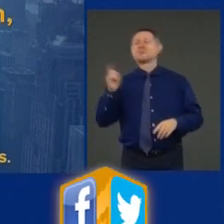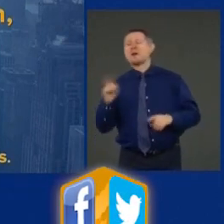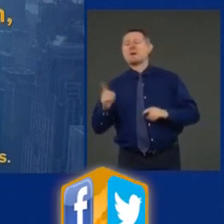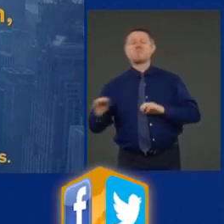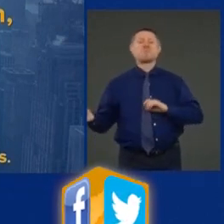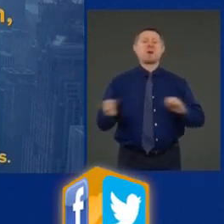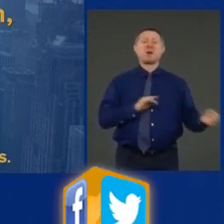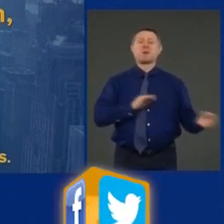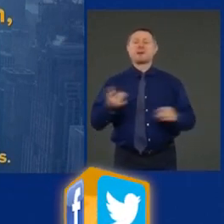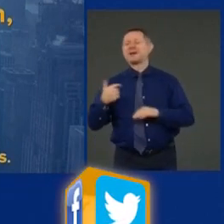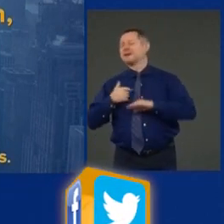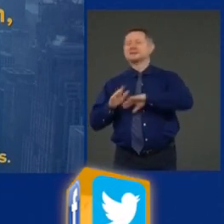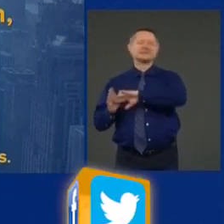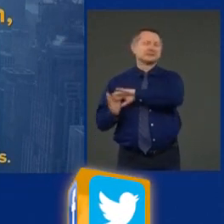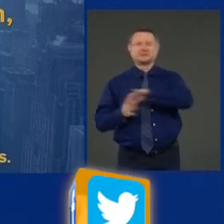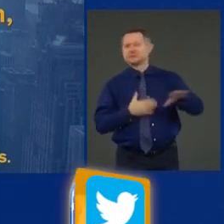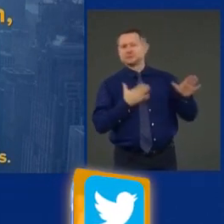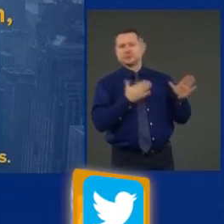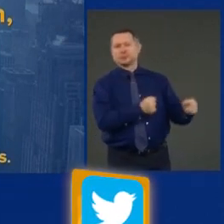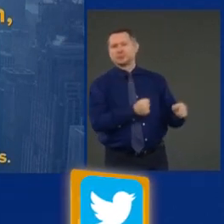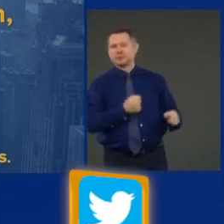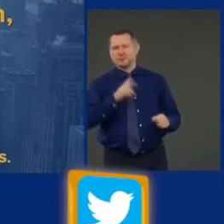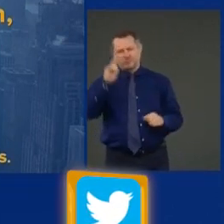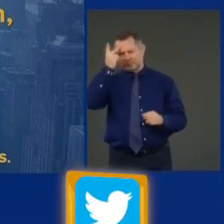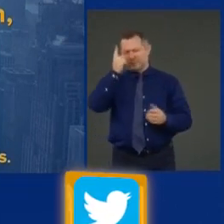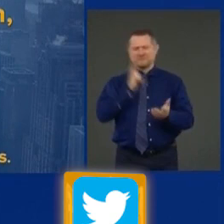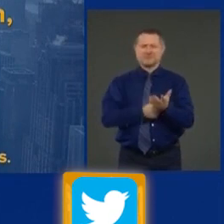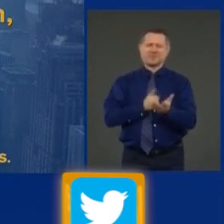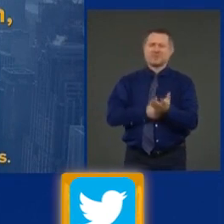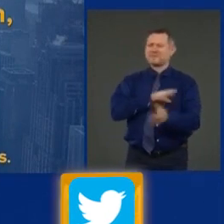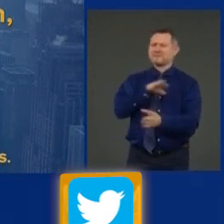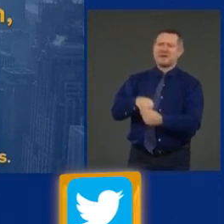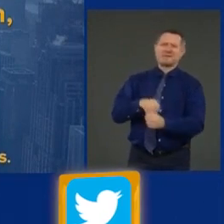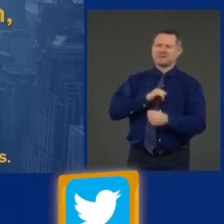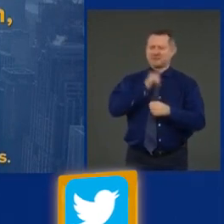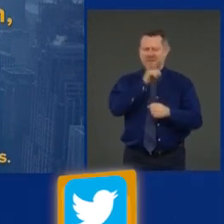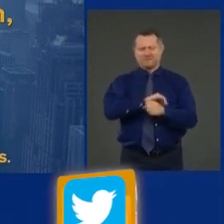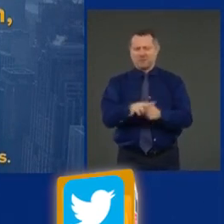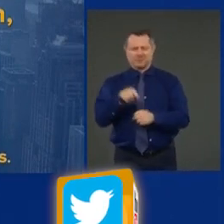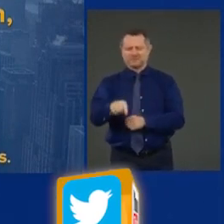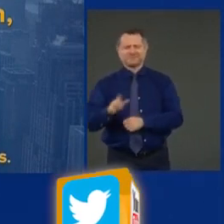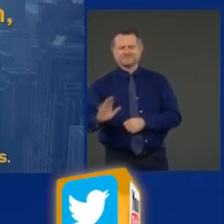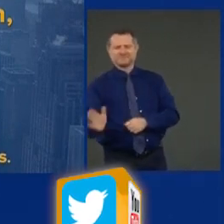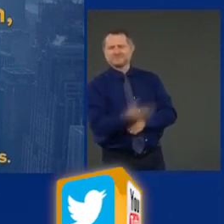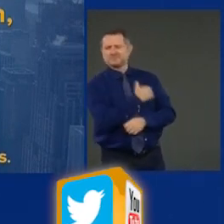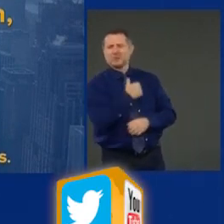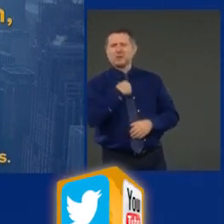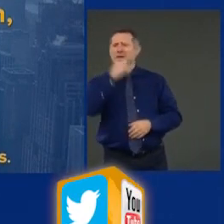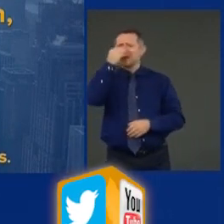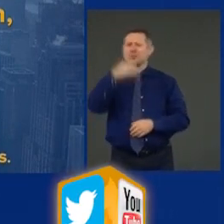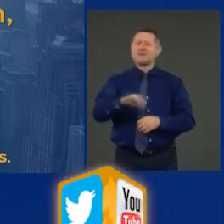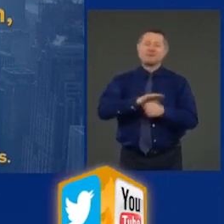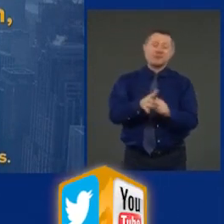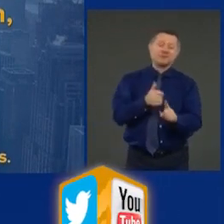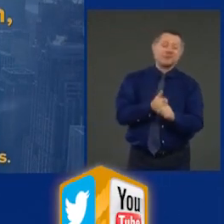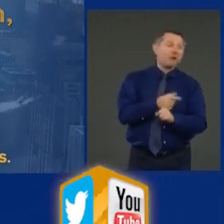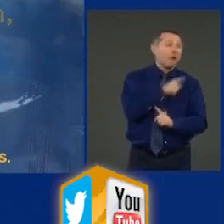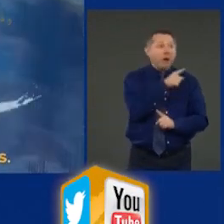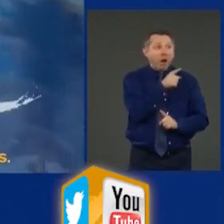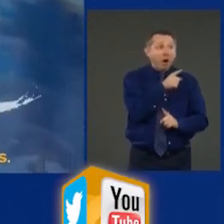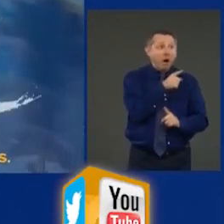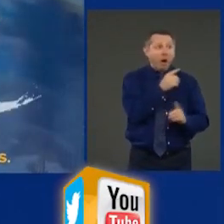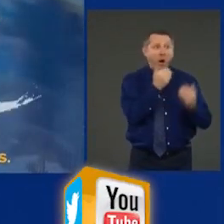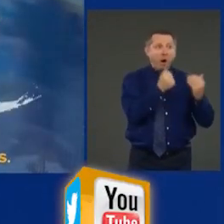can't have a political theory on how to deal with a virus. You can't. It's a virus. It doesn't respond to political theory.